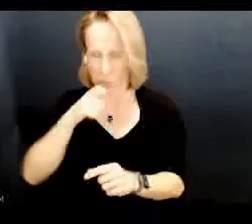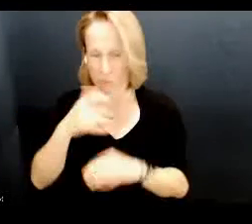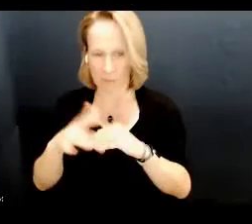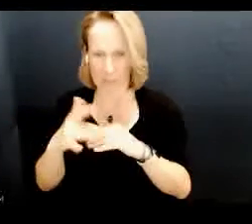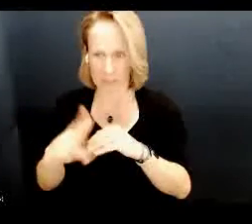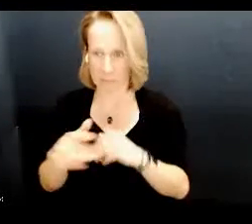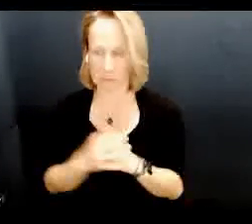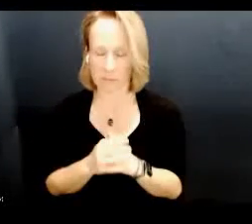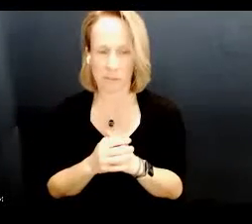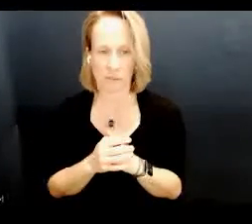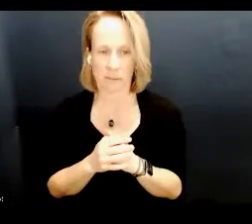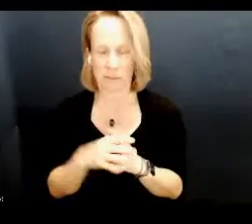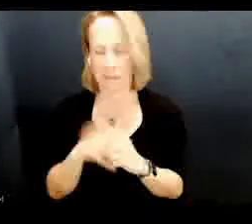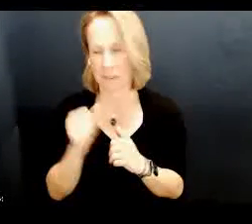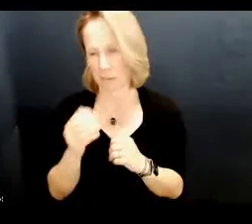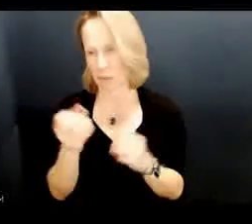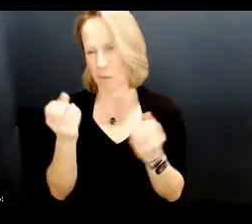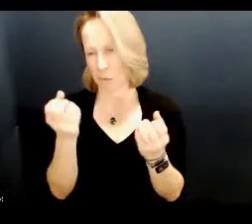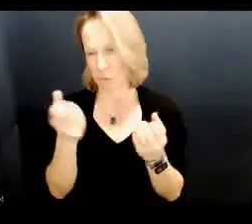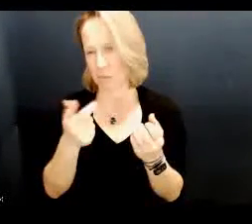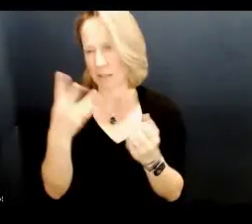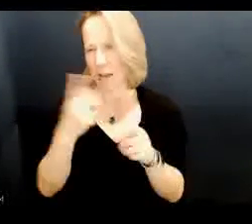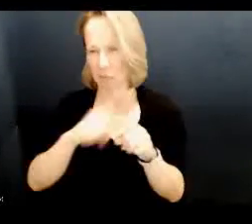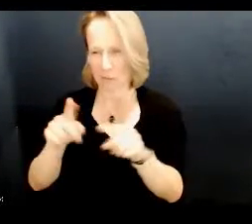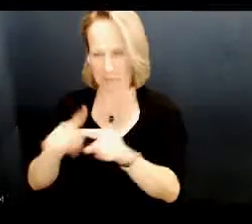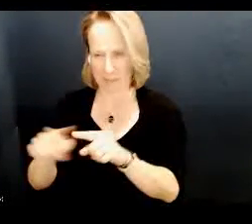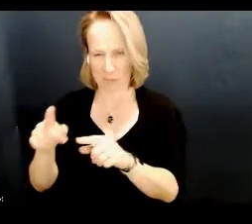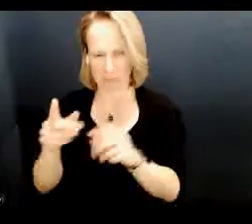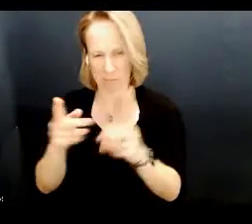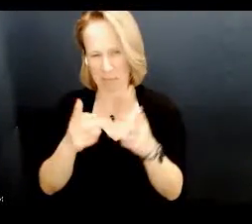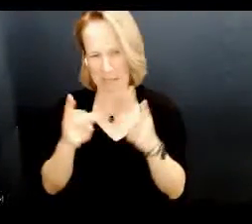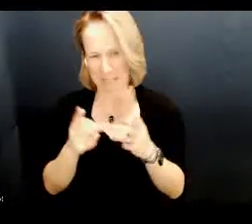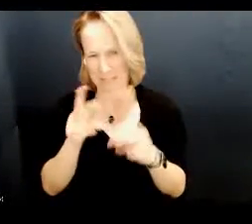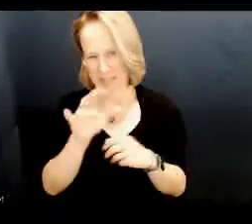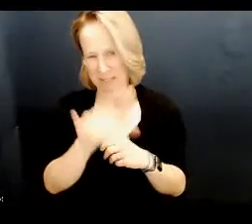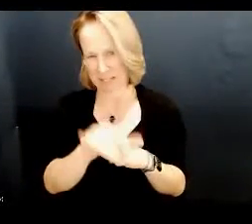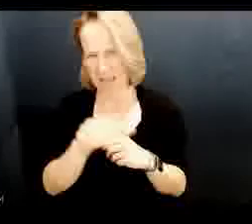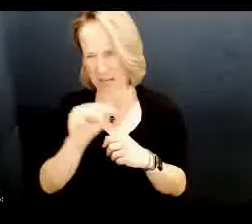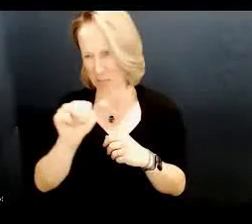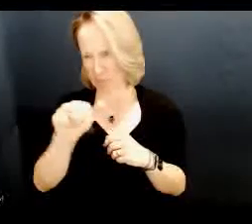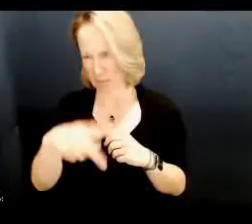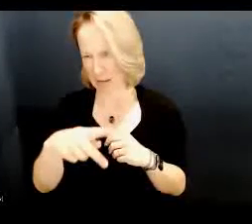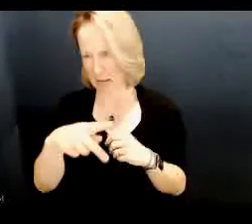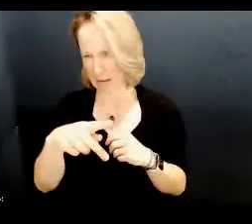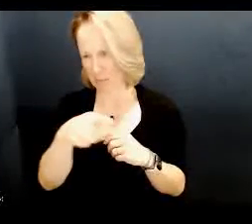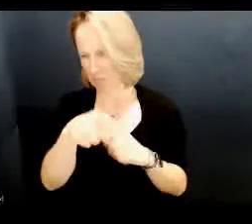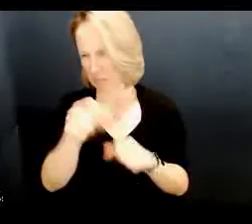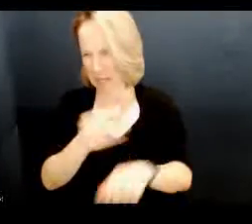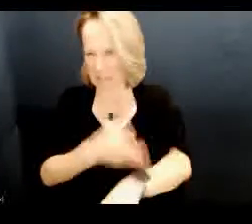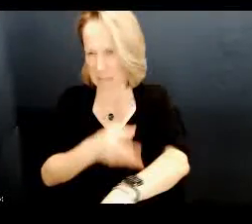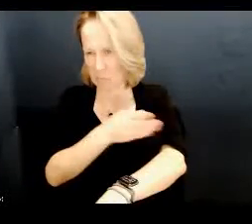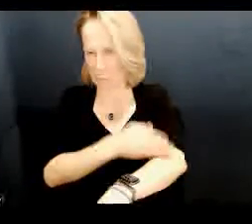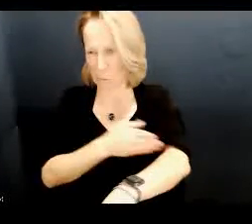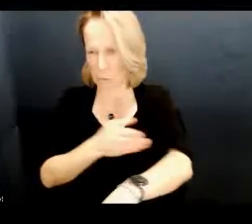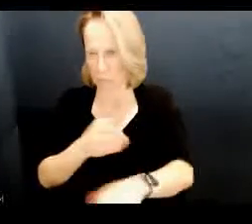right? So there's a bunch of different points where we can make this map a little bit better in terms of